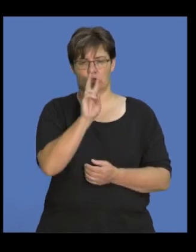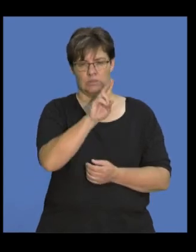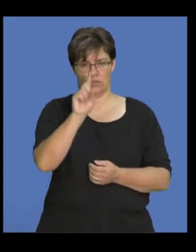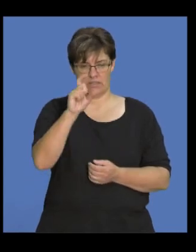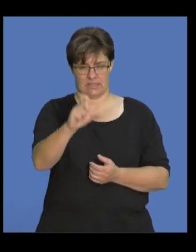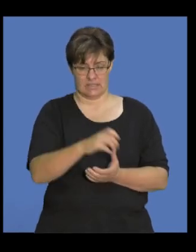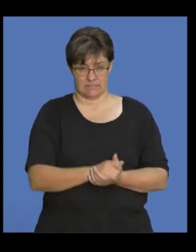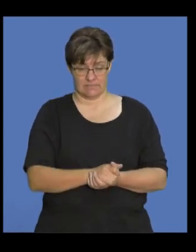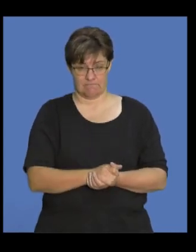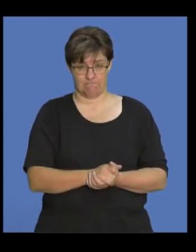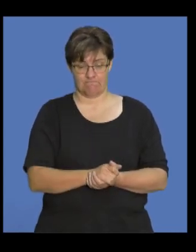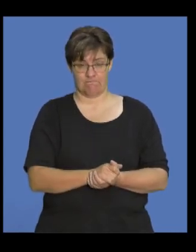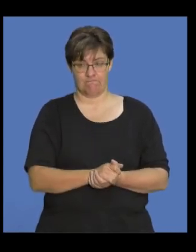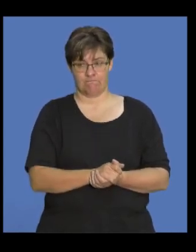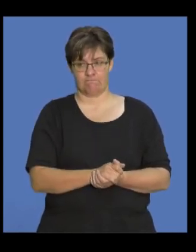21 cents.